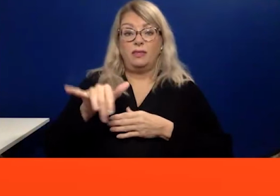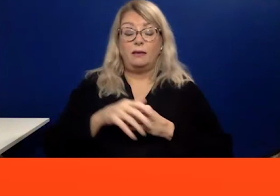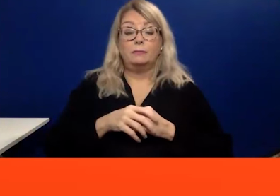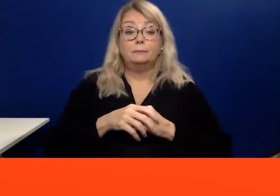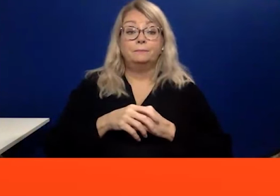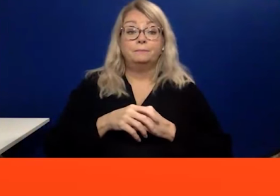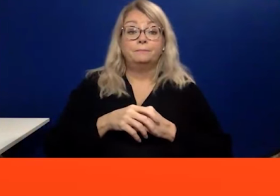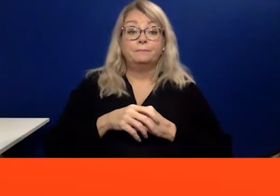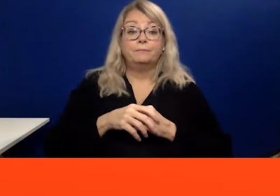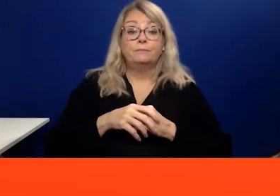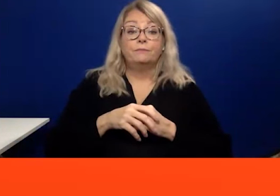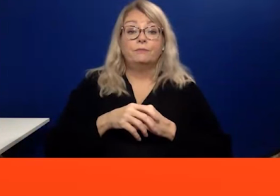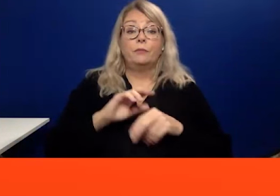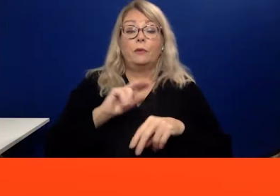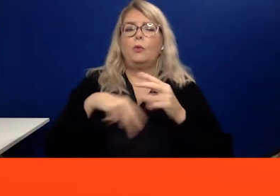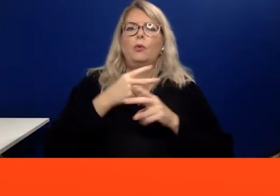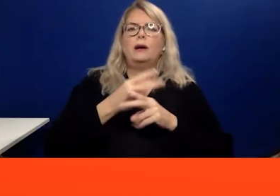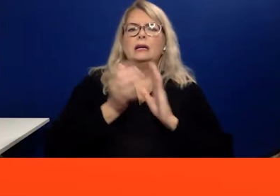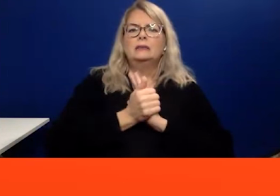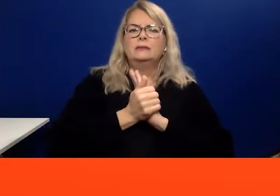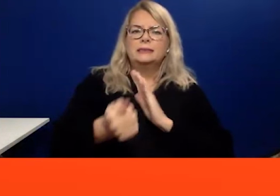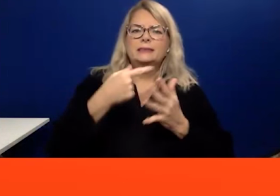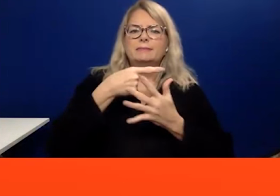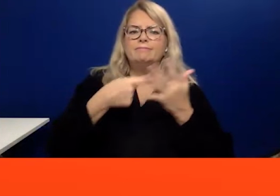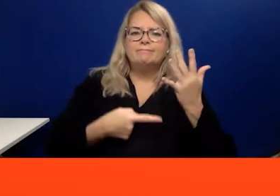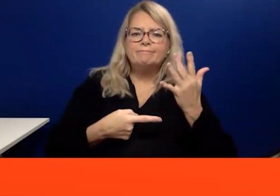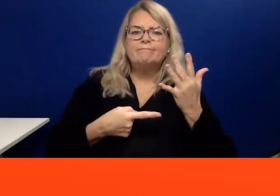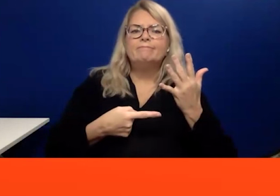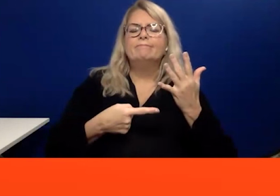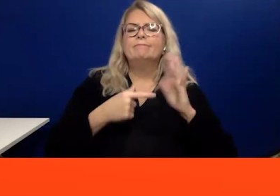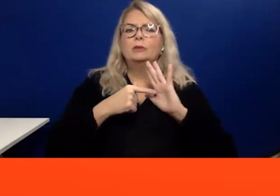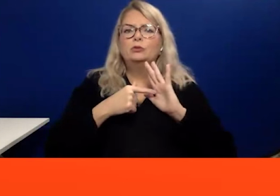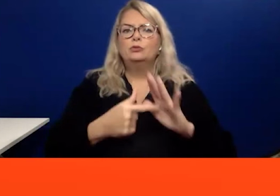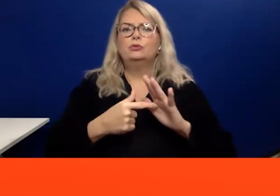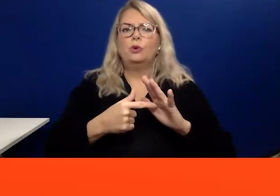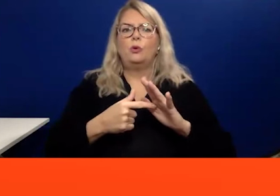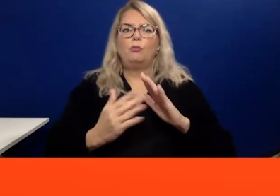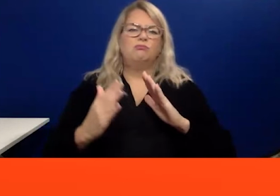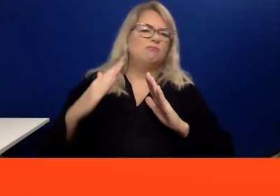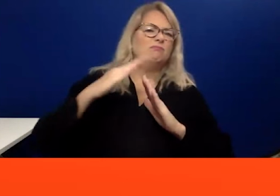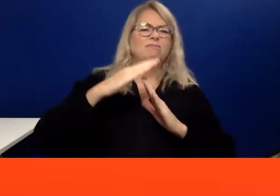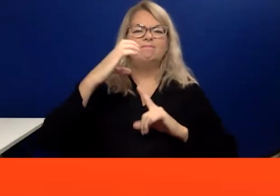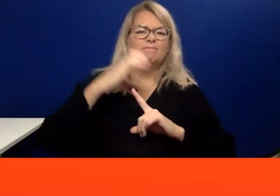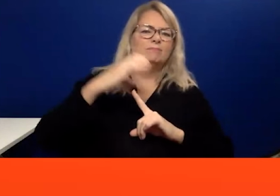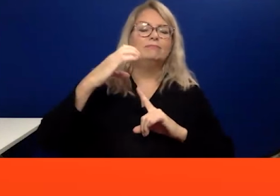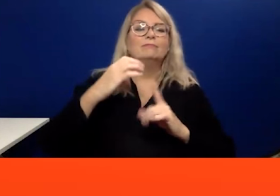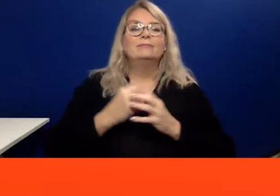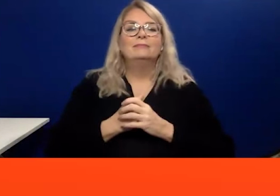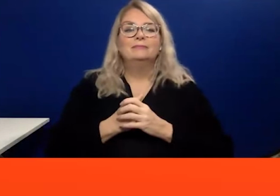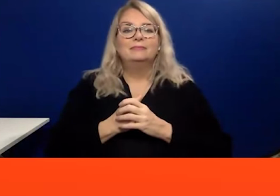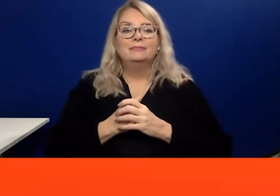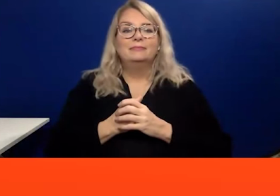clearly stand out and capable, ready to work? In business, over 25 years, boy, oh boy, did I ever learn